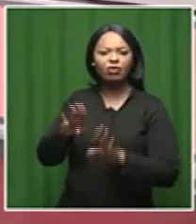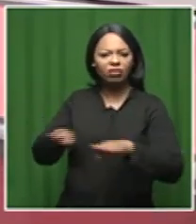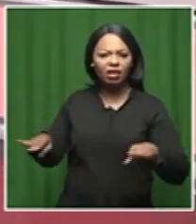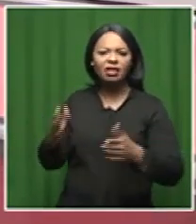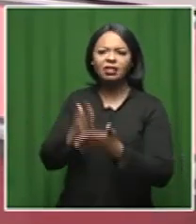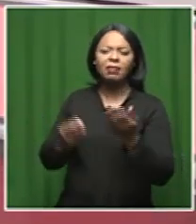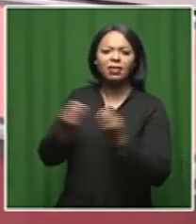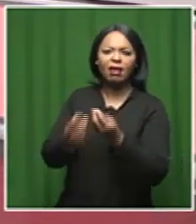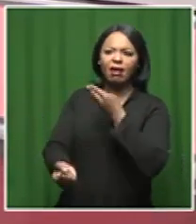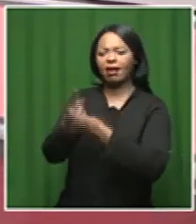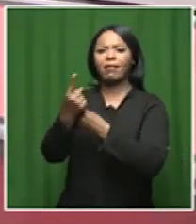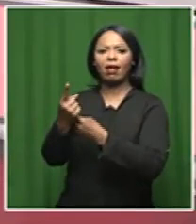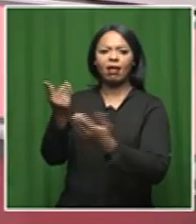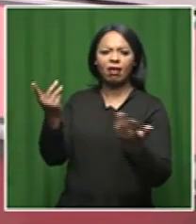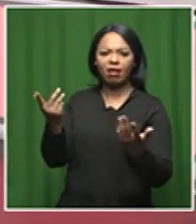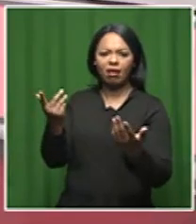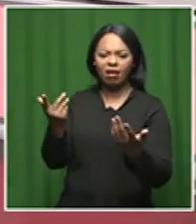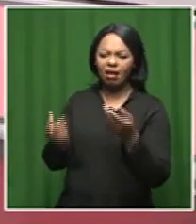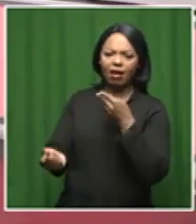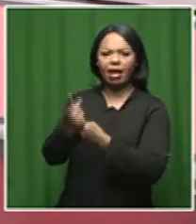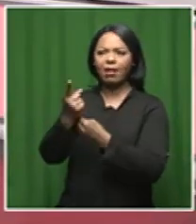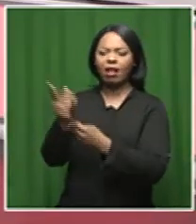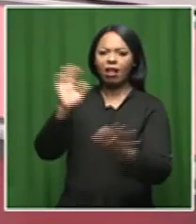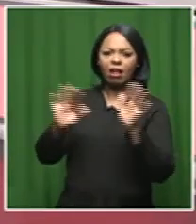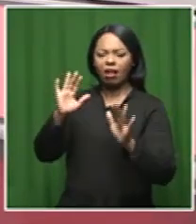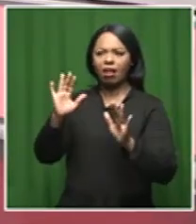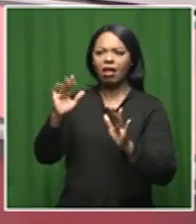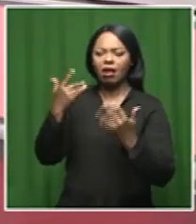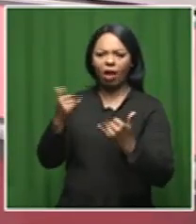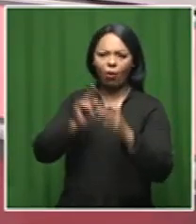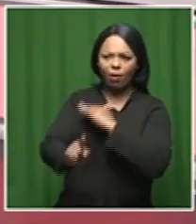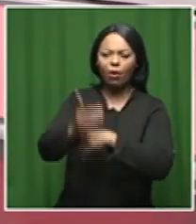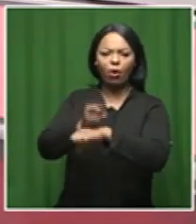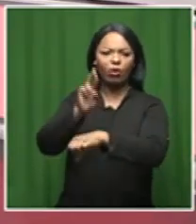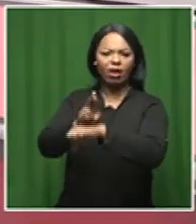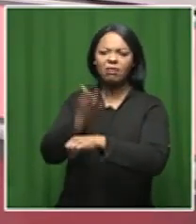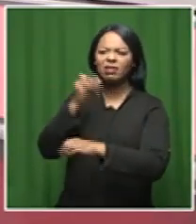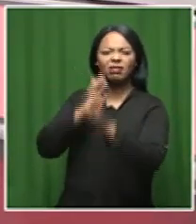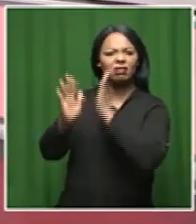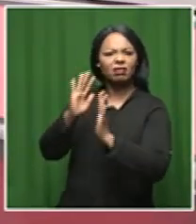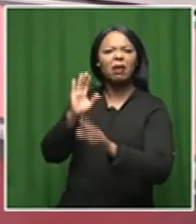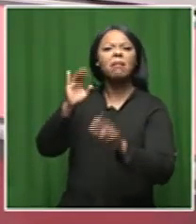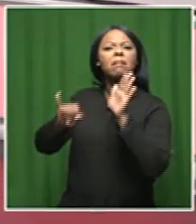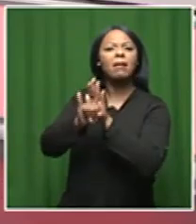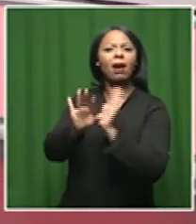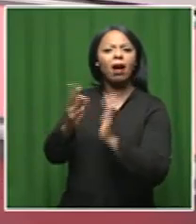or something does change at some point that makes you raise an eyebrow to go and see a doctor about your child. Take us through that process.